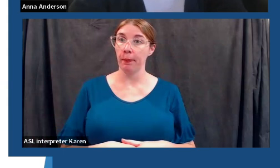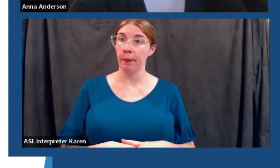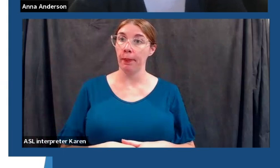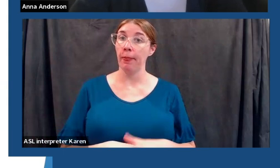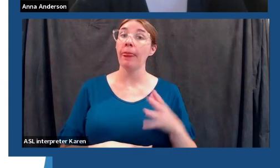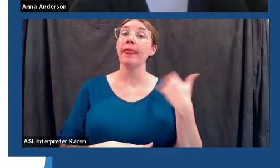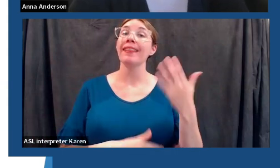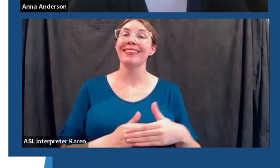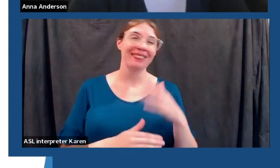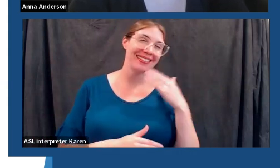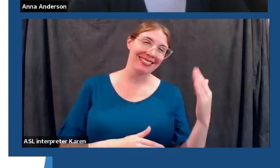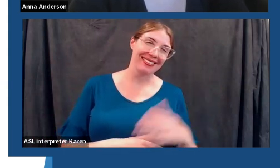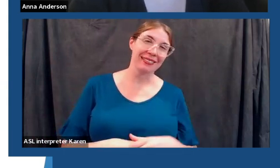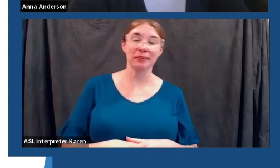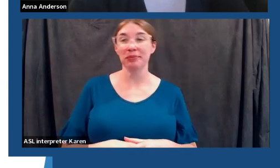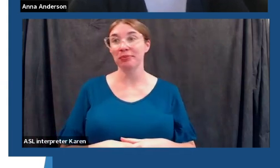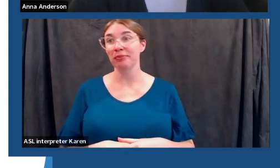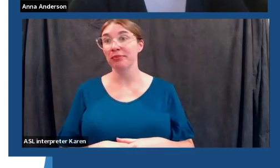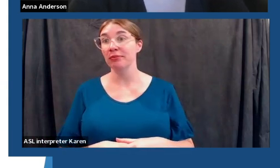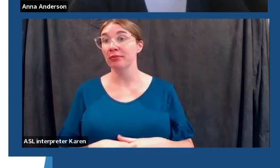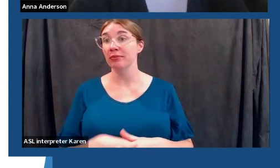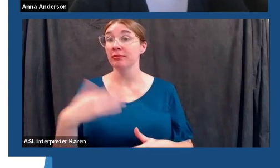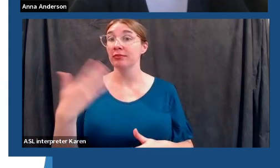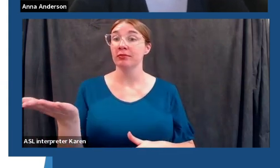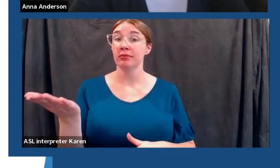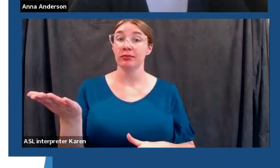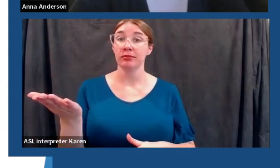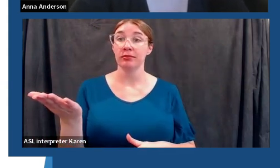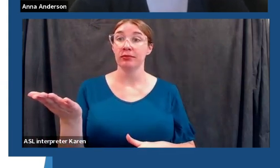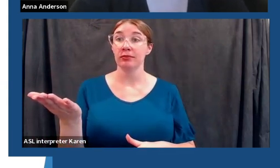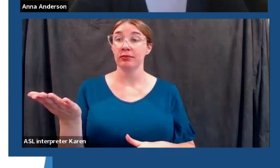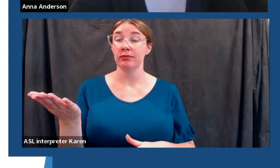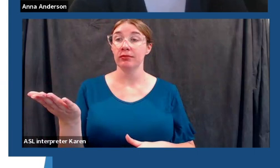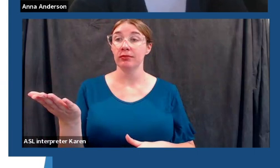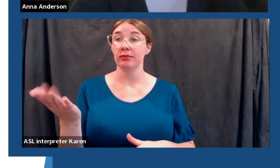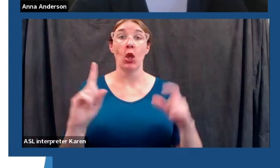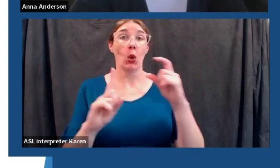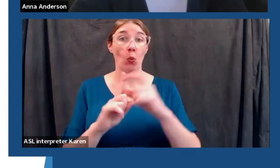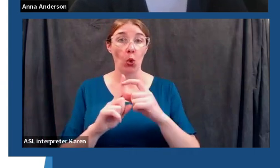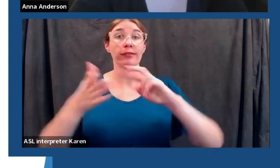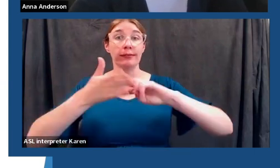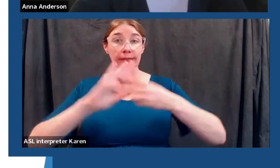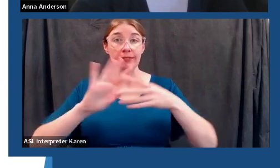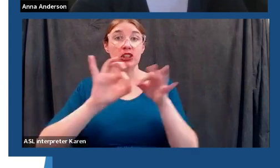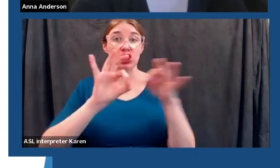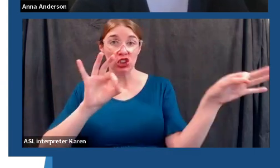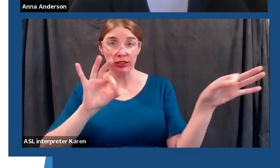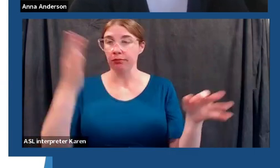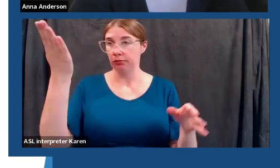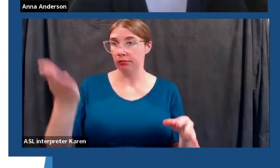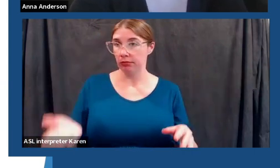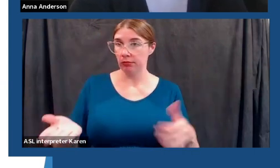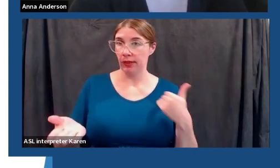Next, Jenny. Oh, thank you. Here are the definitions that we have of residential care facilities.